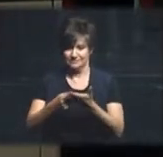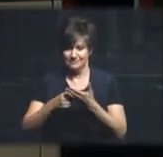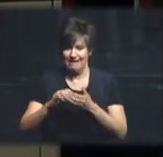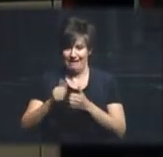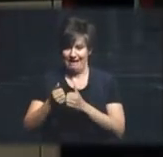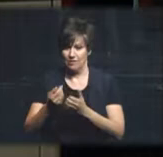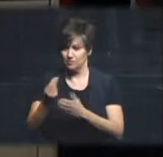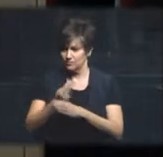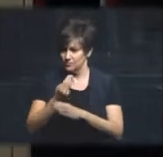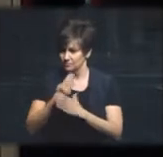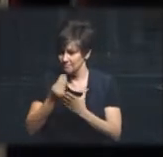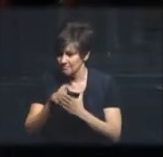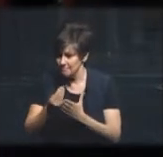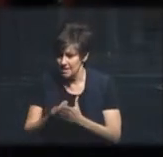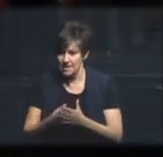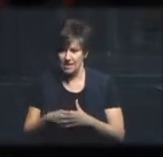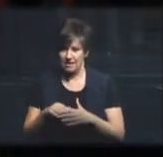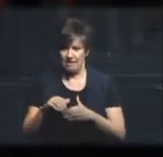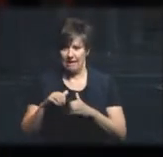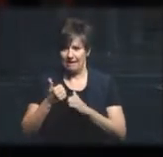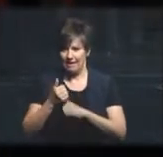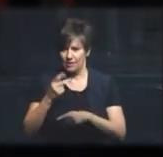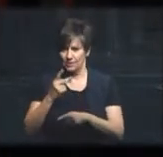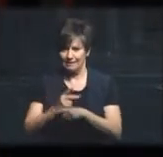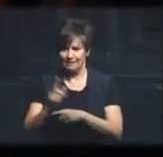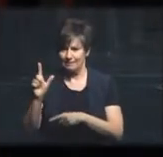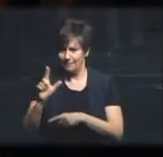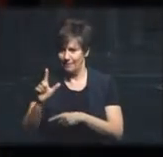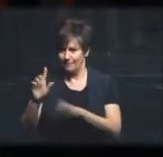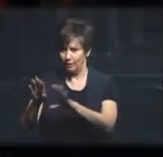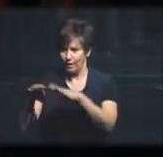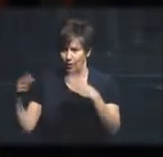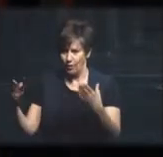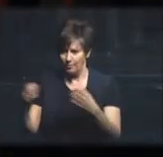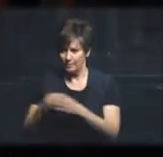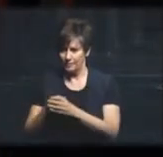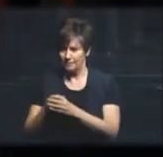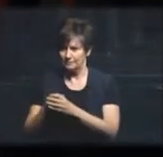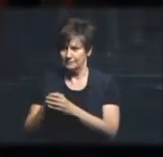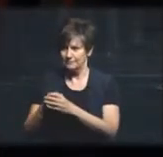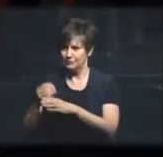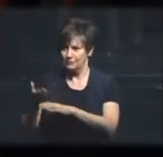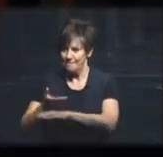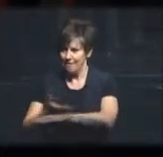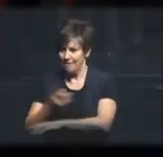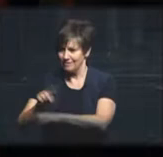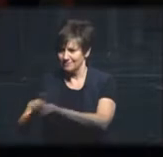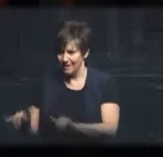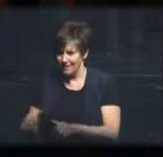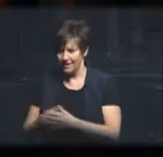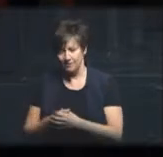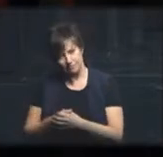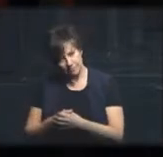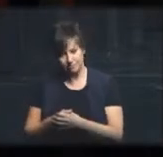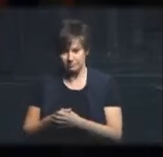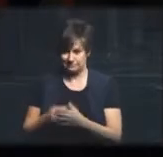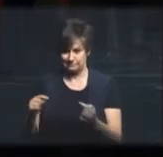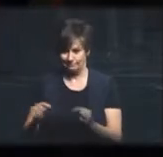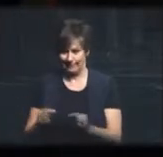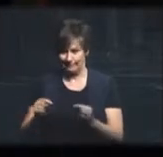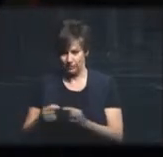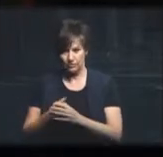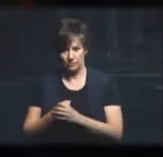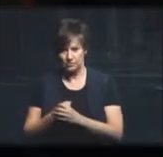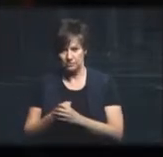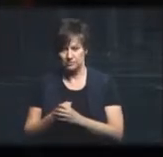work and how in the world do we keep the library open and remodel it at the same time. It was a little bit painful. I owe a